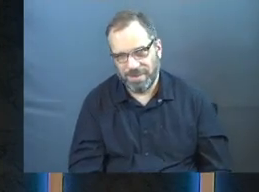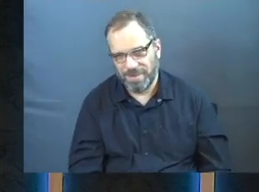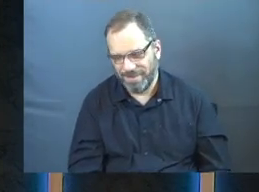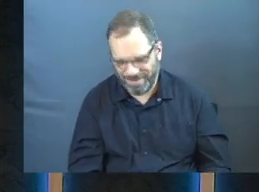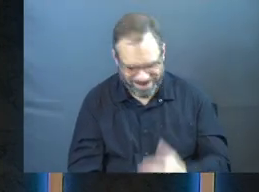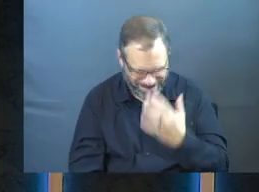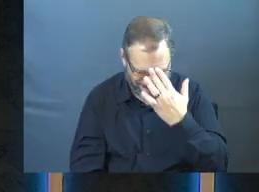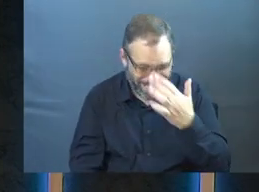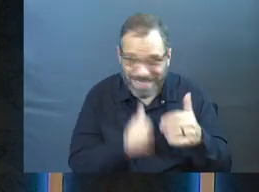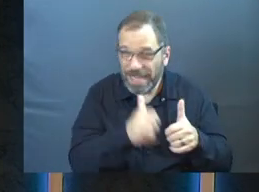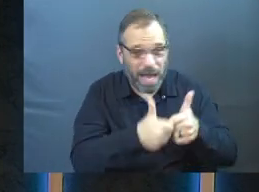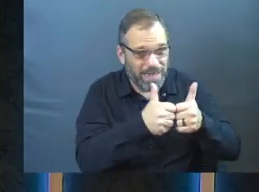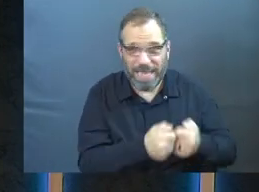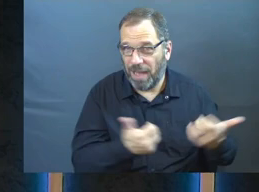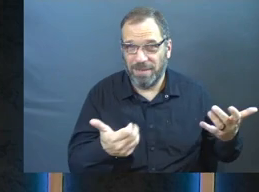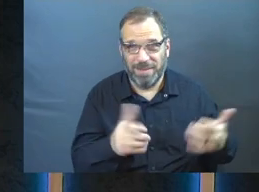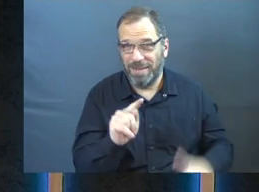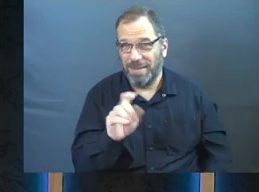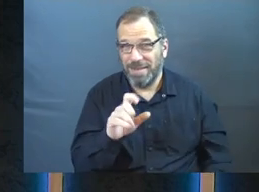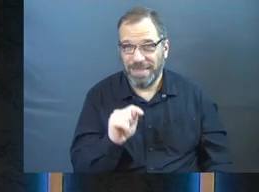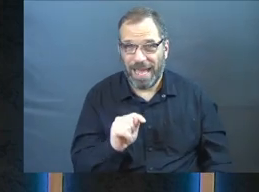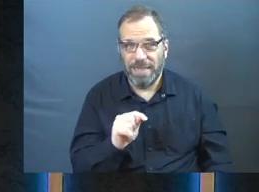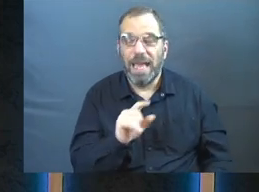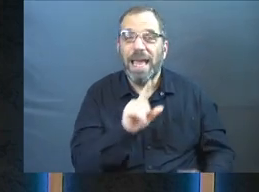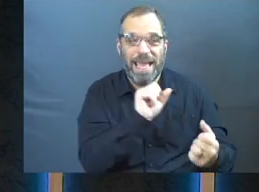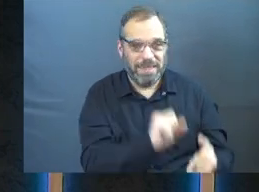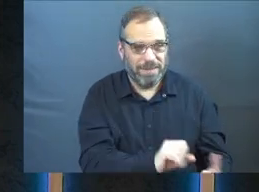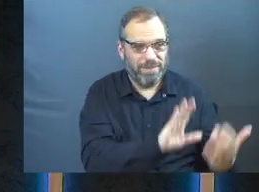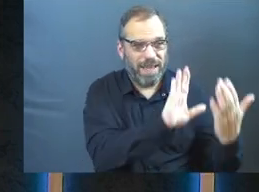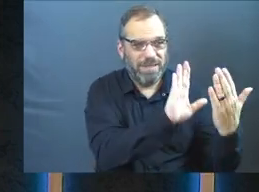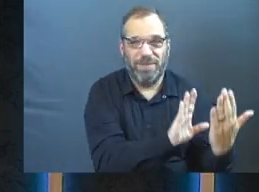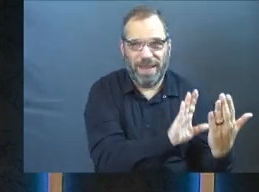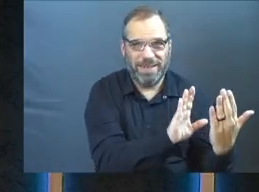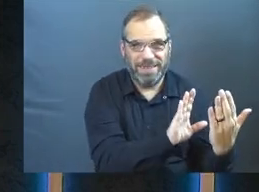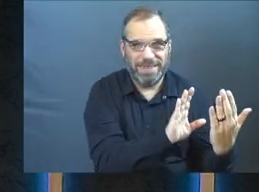This isn't a text. It's a face-to-face.